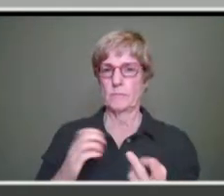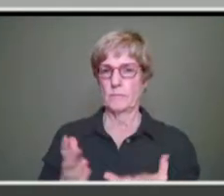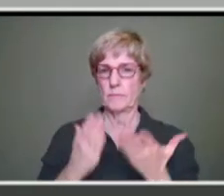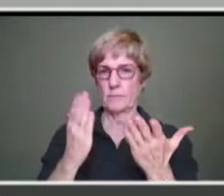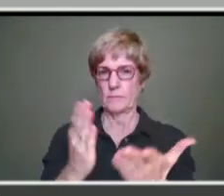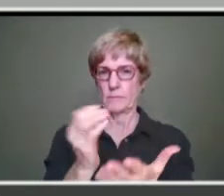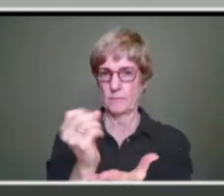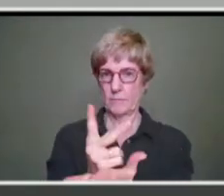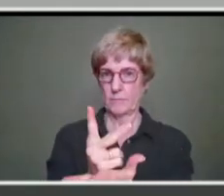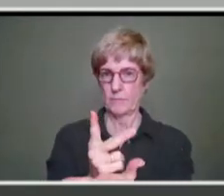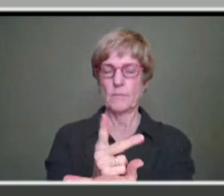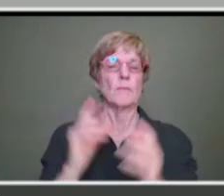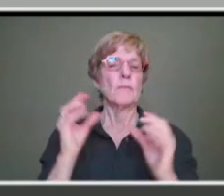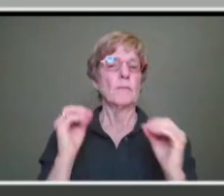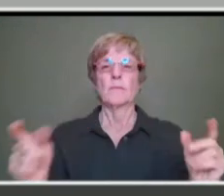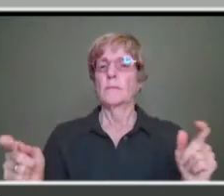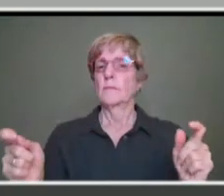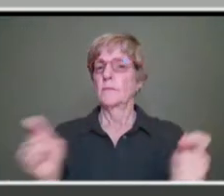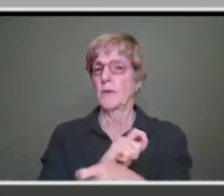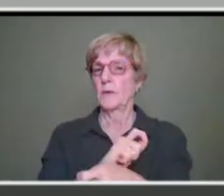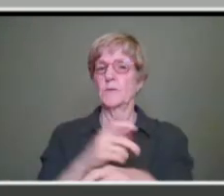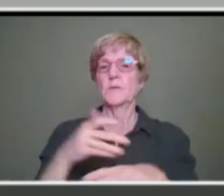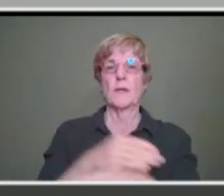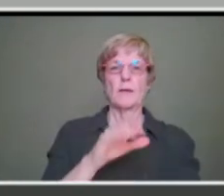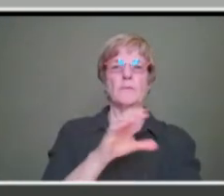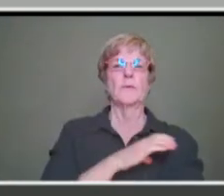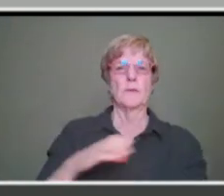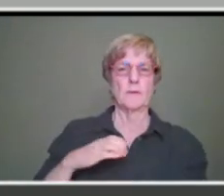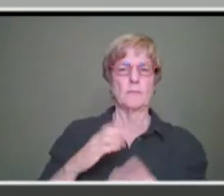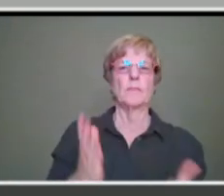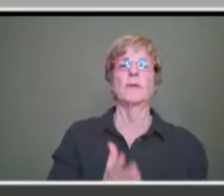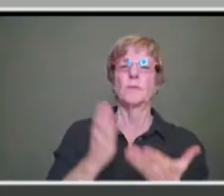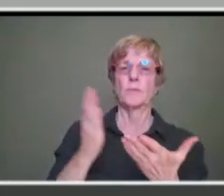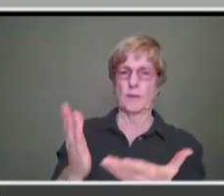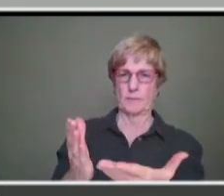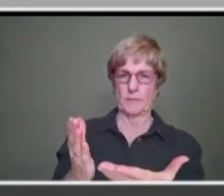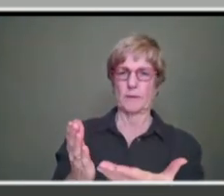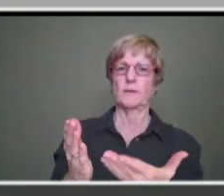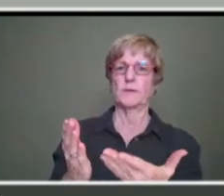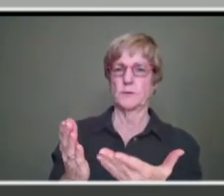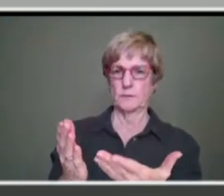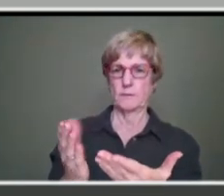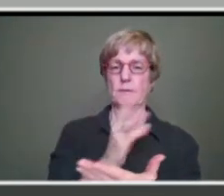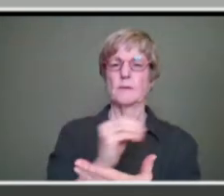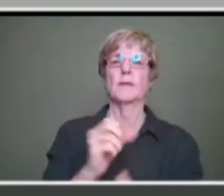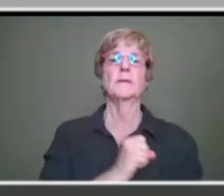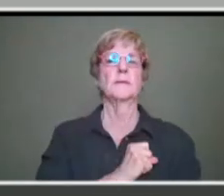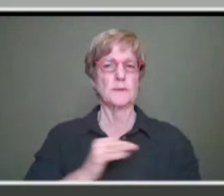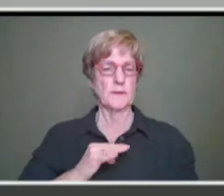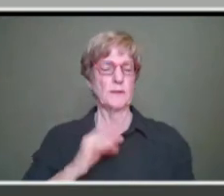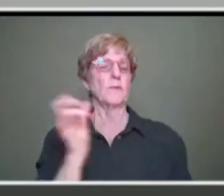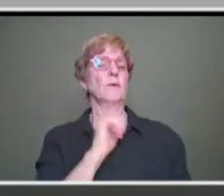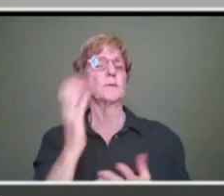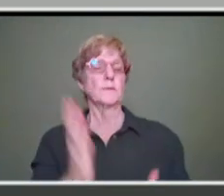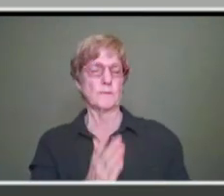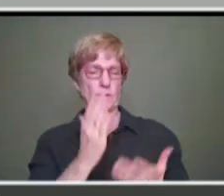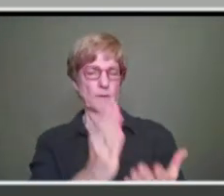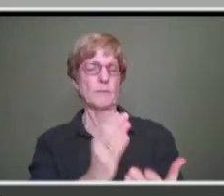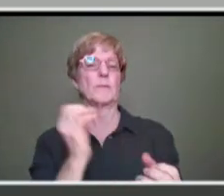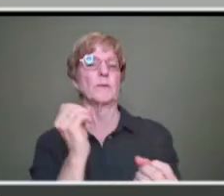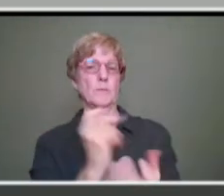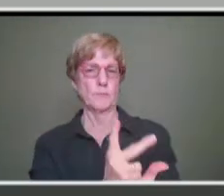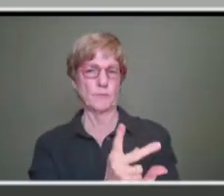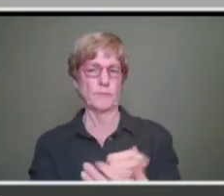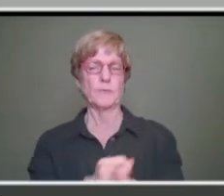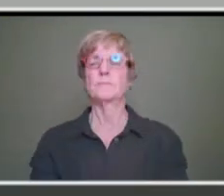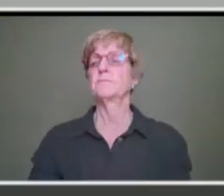and there were no changes after the zoning committees recommendation and staff also recommends an approval Mr adopt